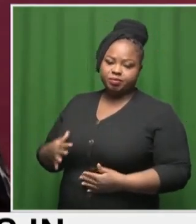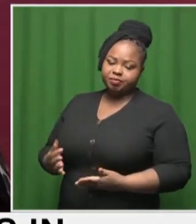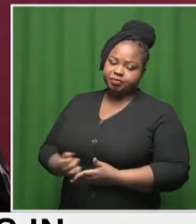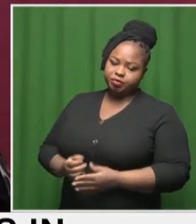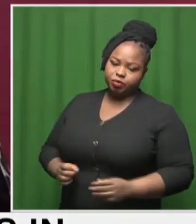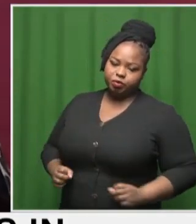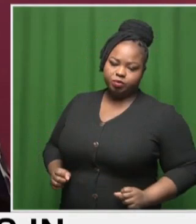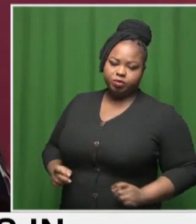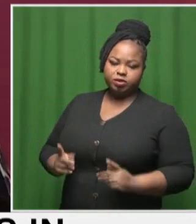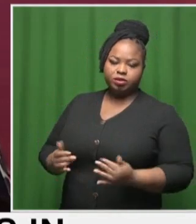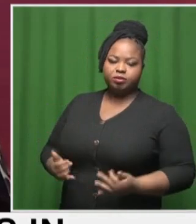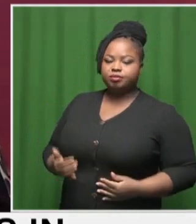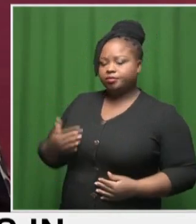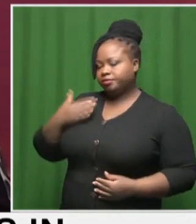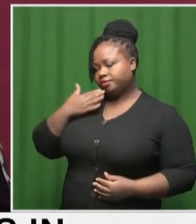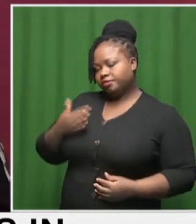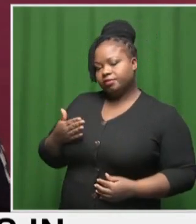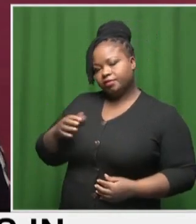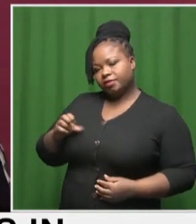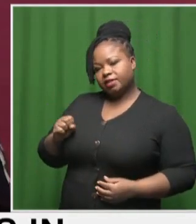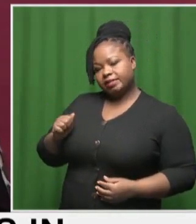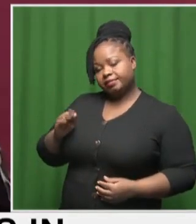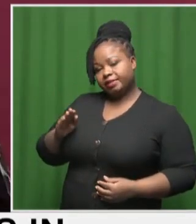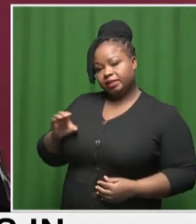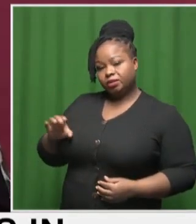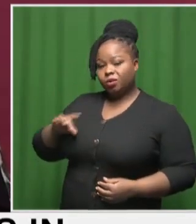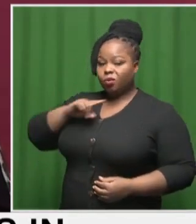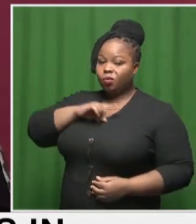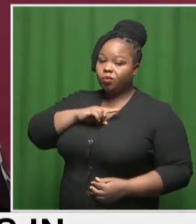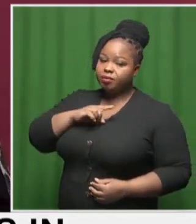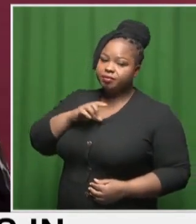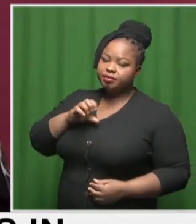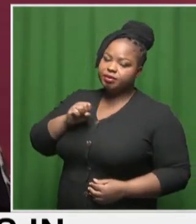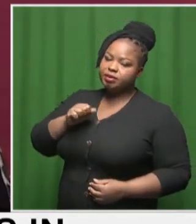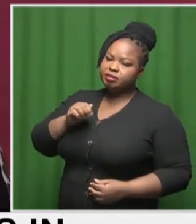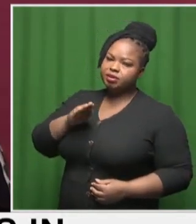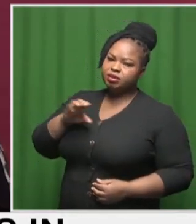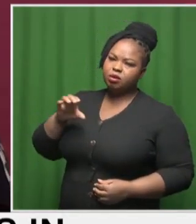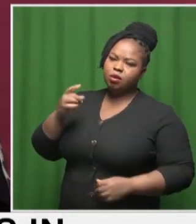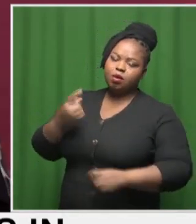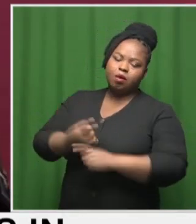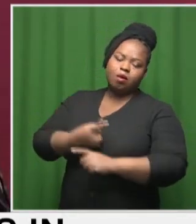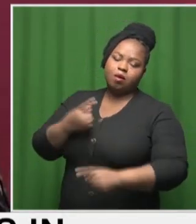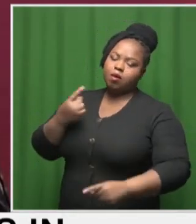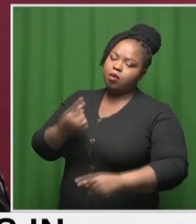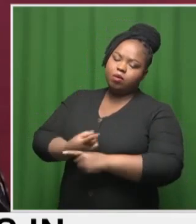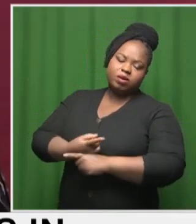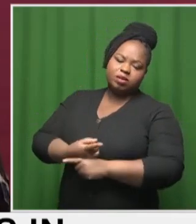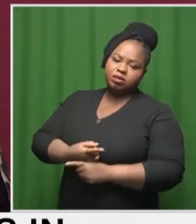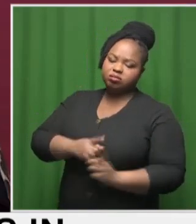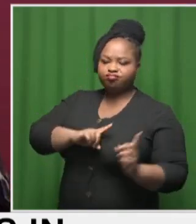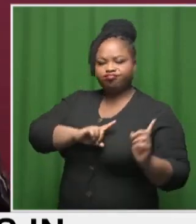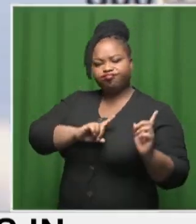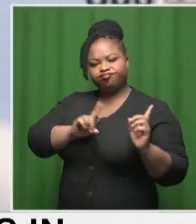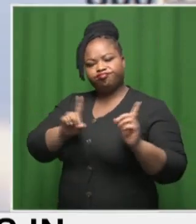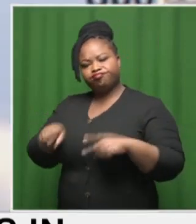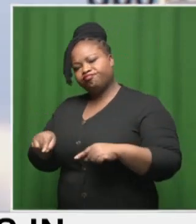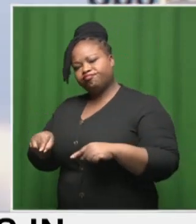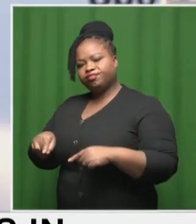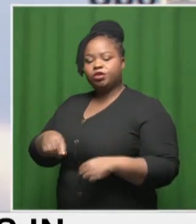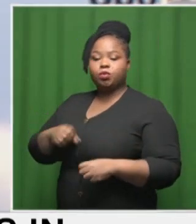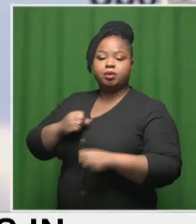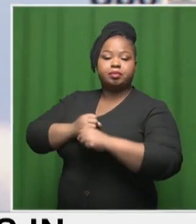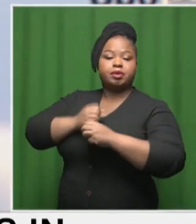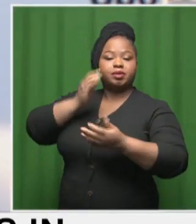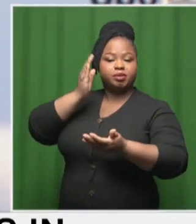well, Leanne, to thank SABC, because SABC, every time they go out there, they make sure